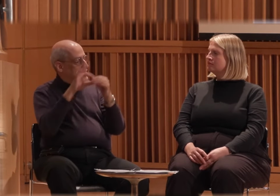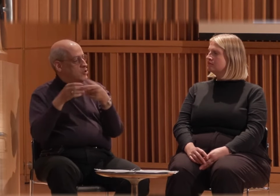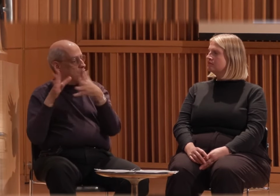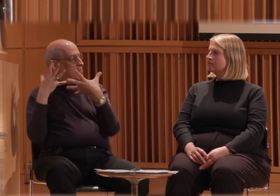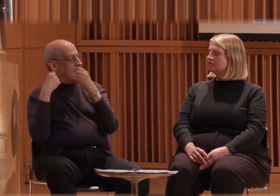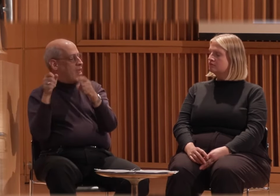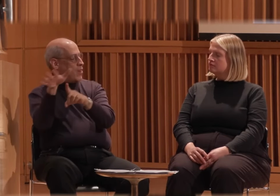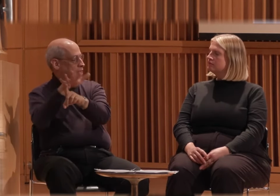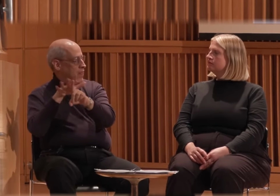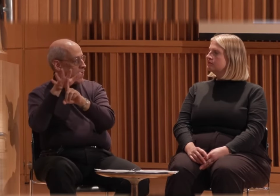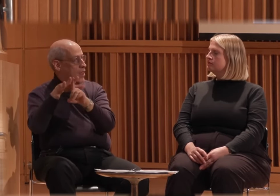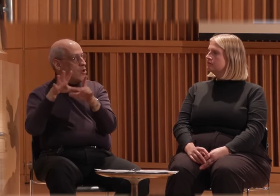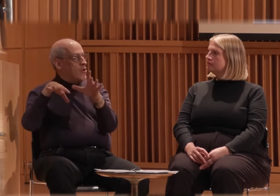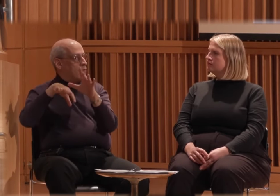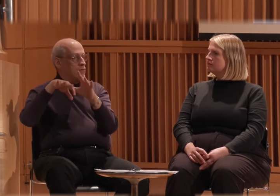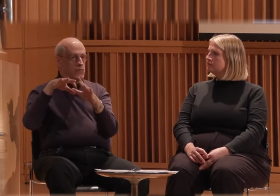circles, and to find peers